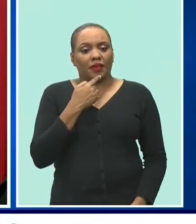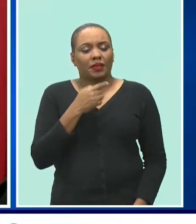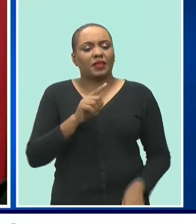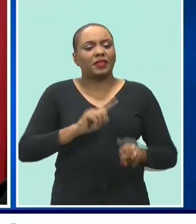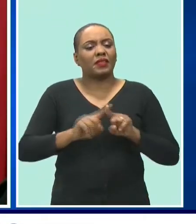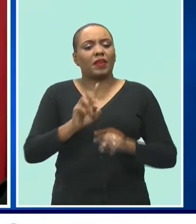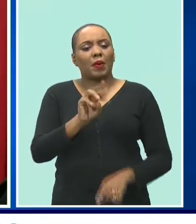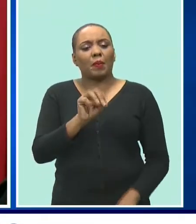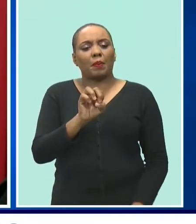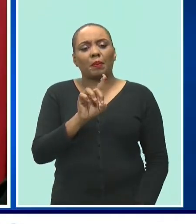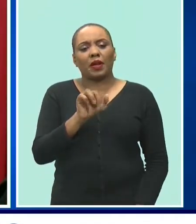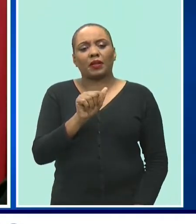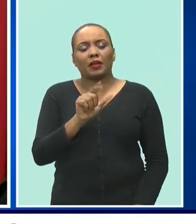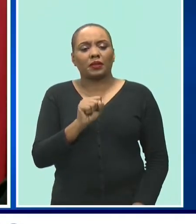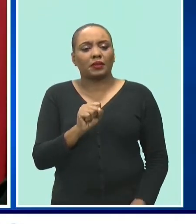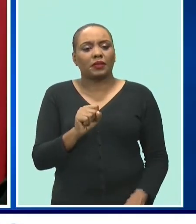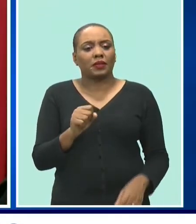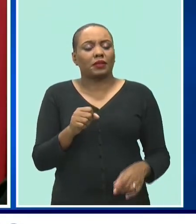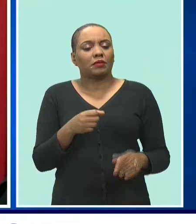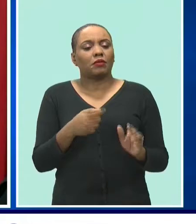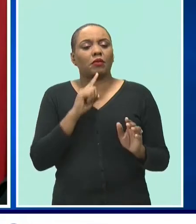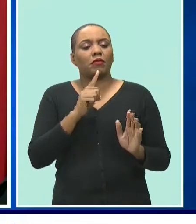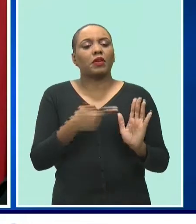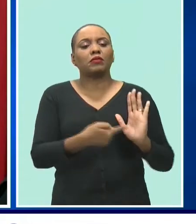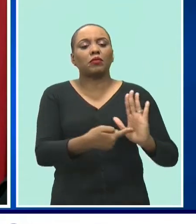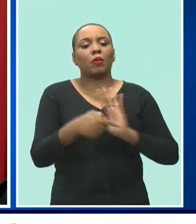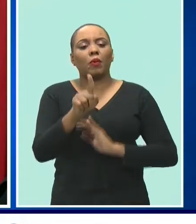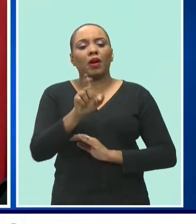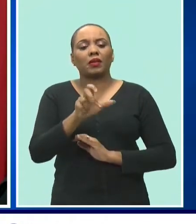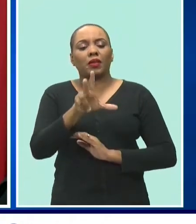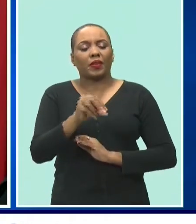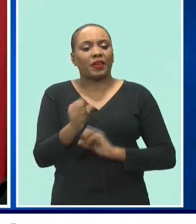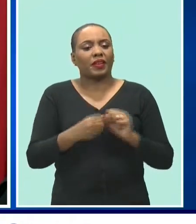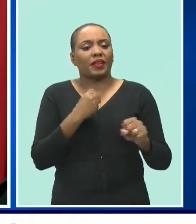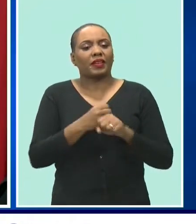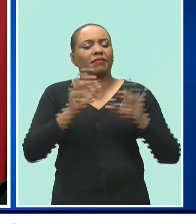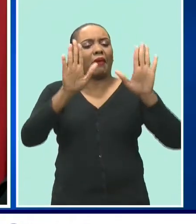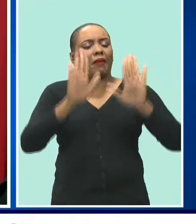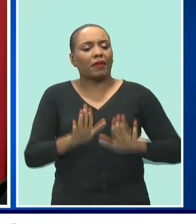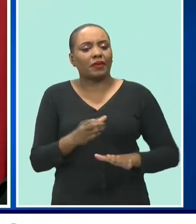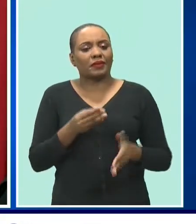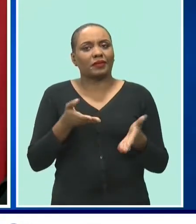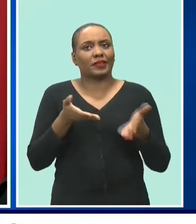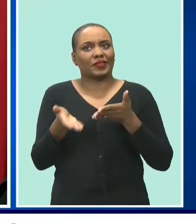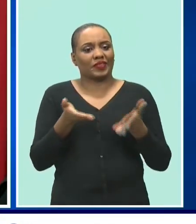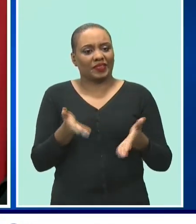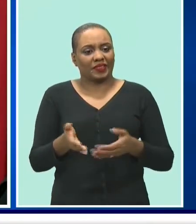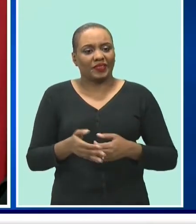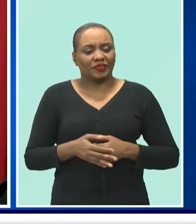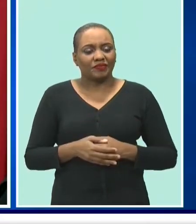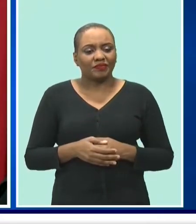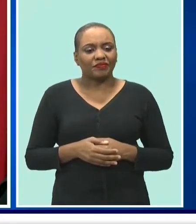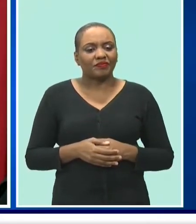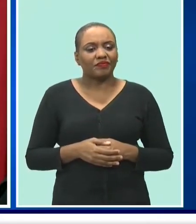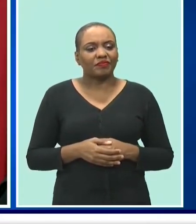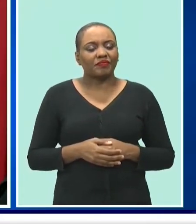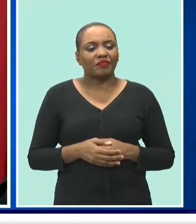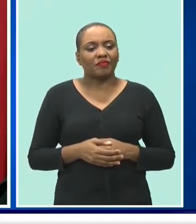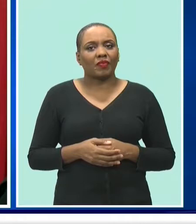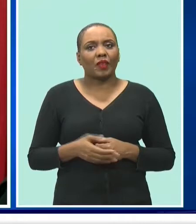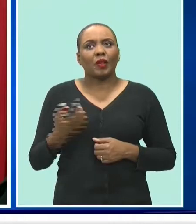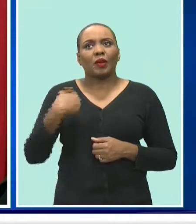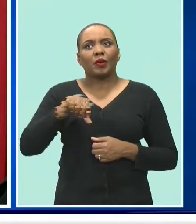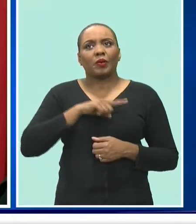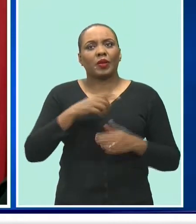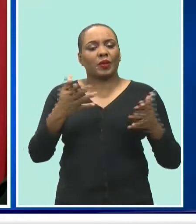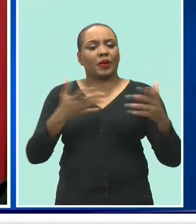represent over 130 years of excellence and service. We, the administration of the band, found it fitting to